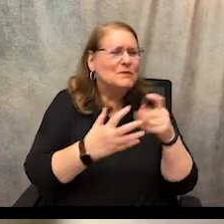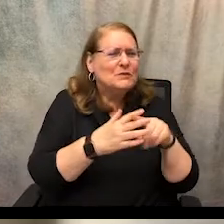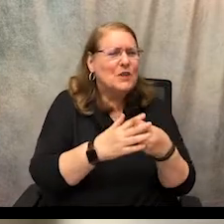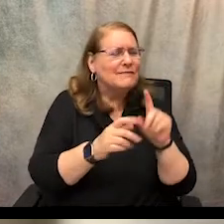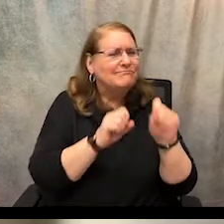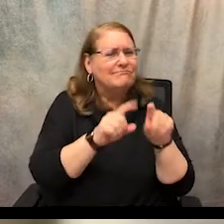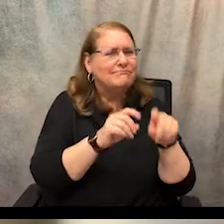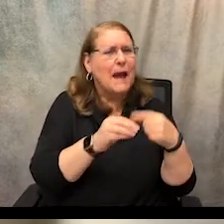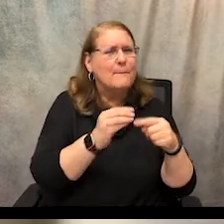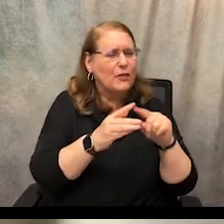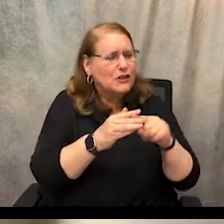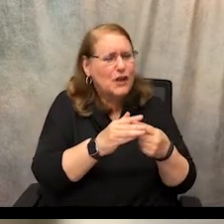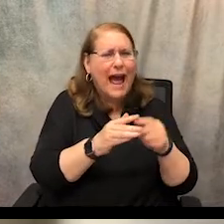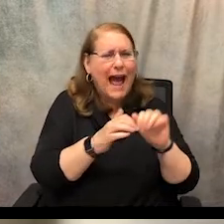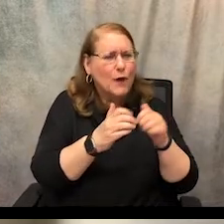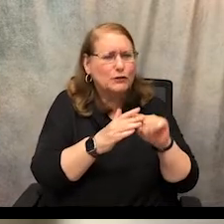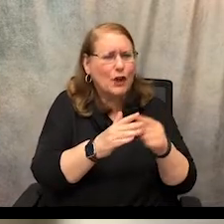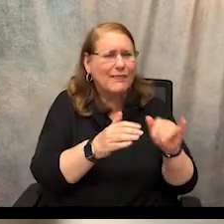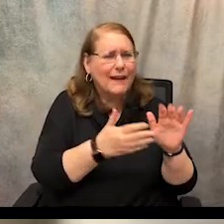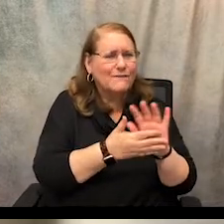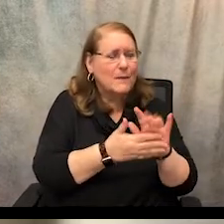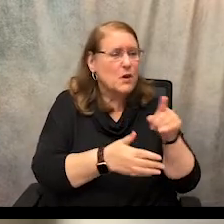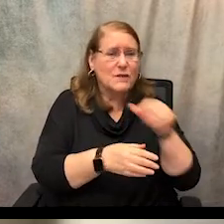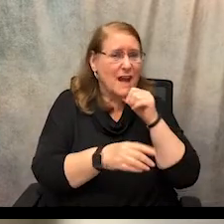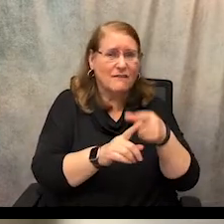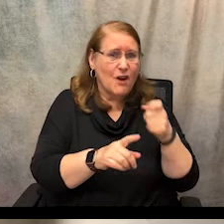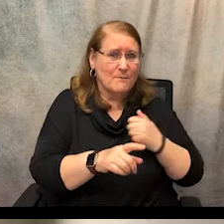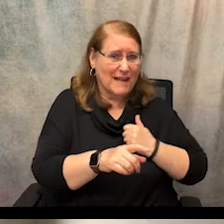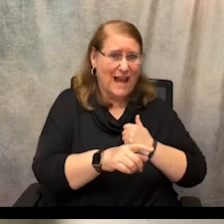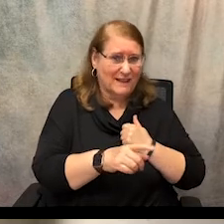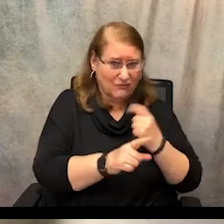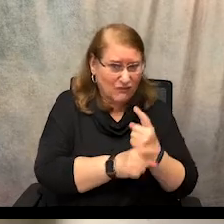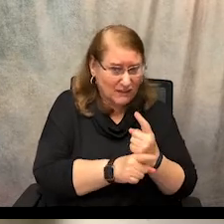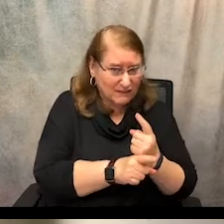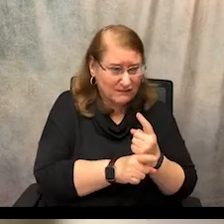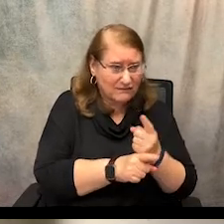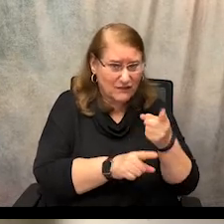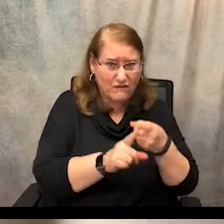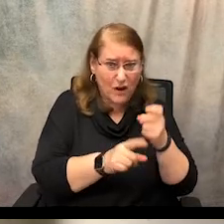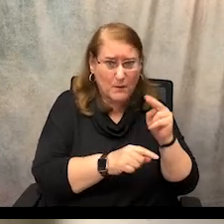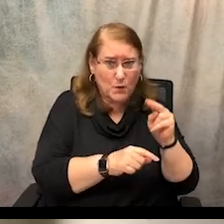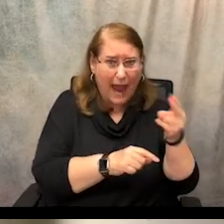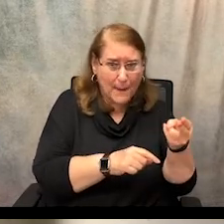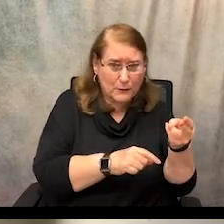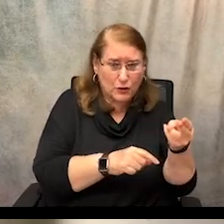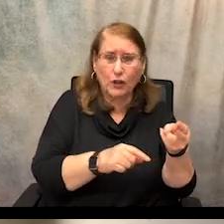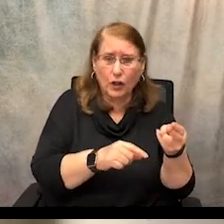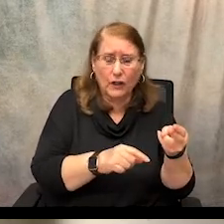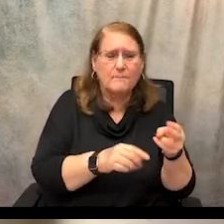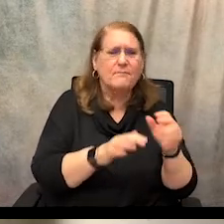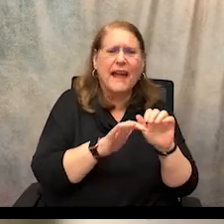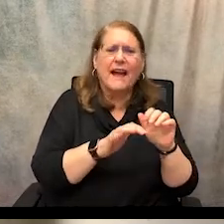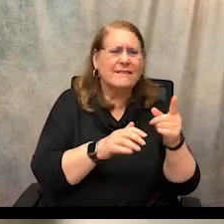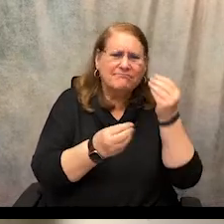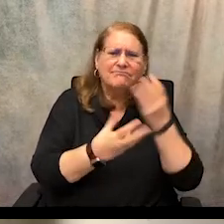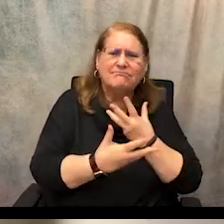and ask you about the genesis of the film. You're not Canadian. I think that's correct. You're from New Hampshire. Can you